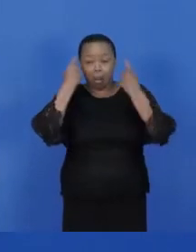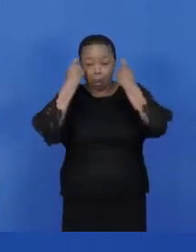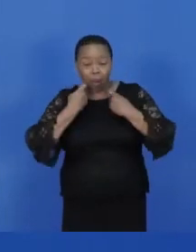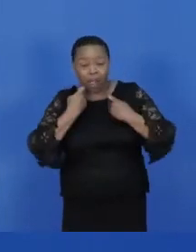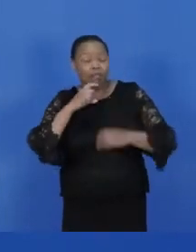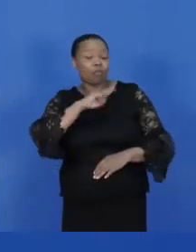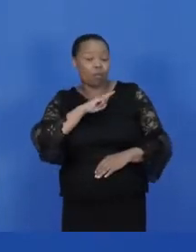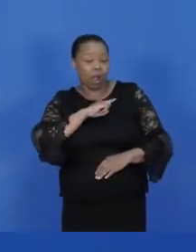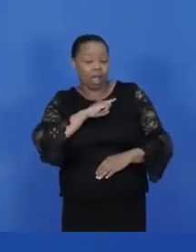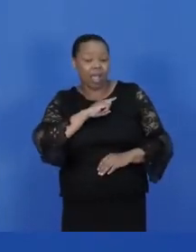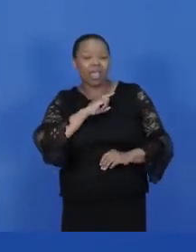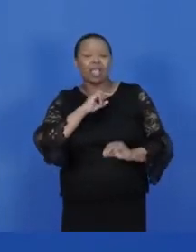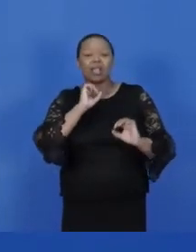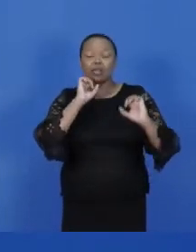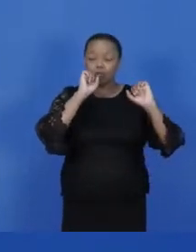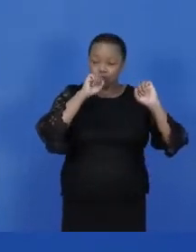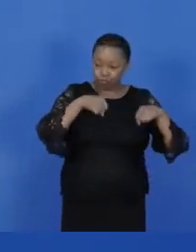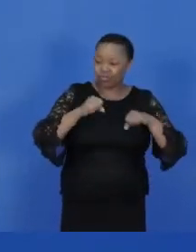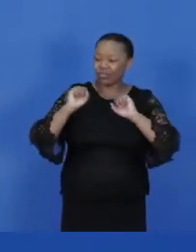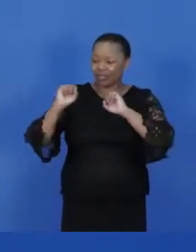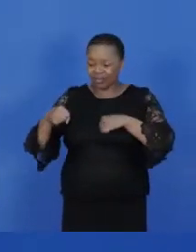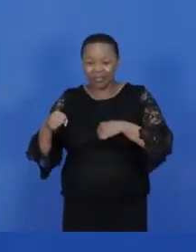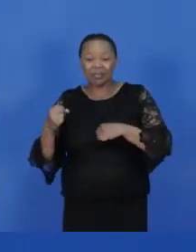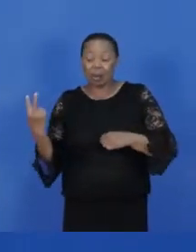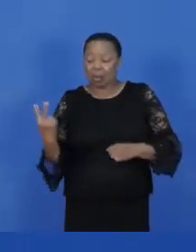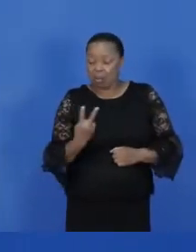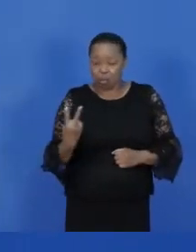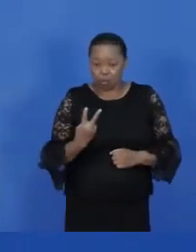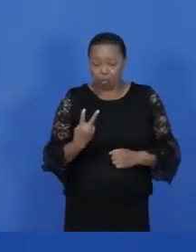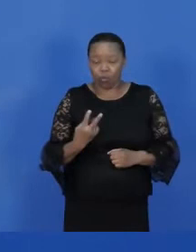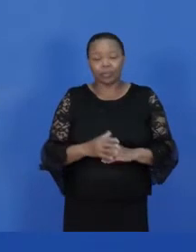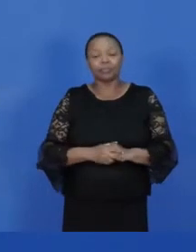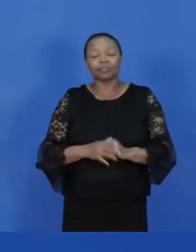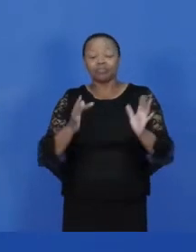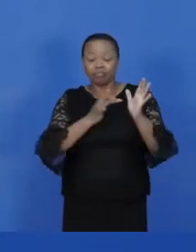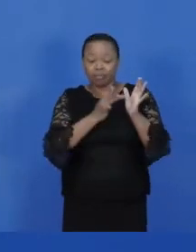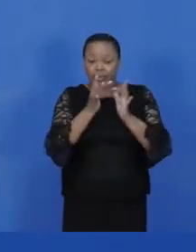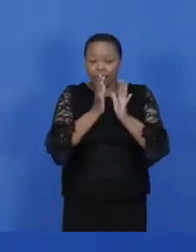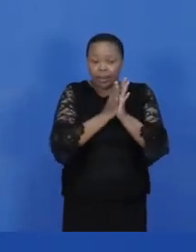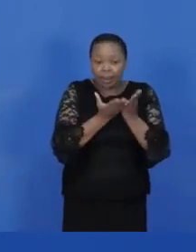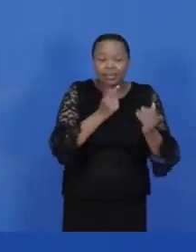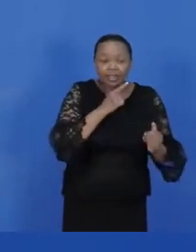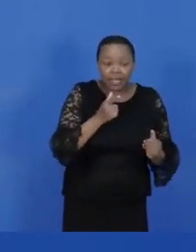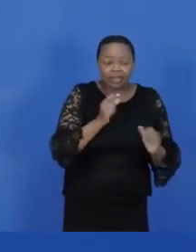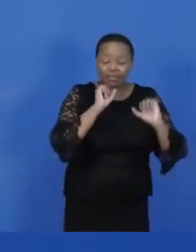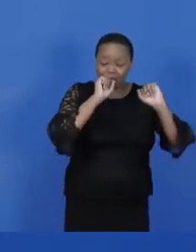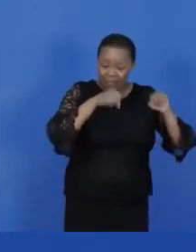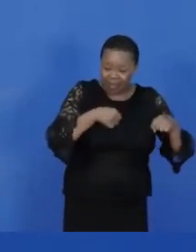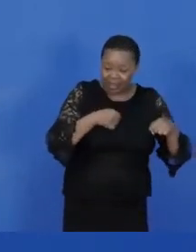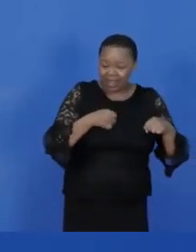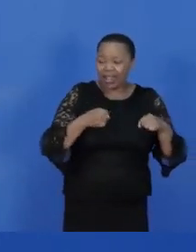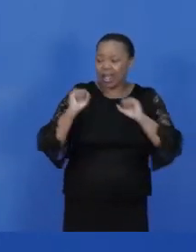my wife," because it's submission one to another. It's not one-sided submission. It doesn't work. You know, the Bible tells us submitting one